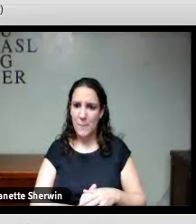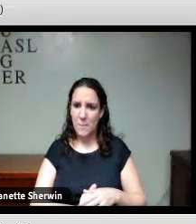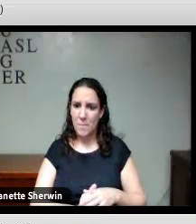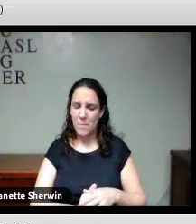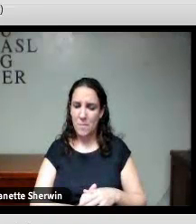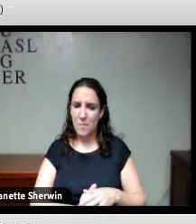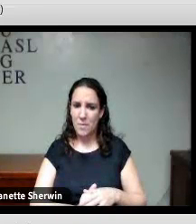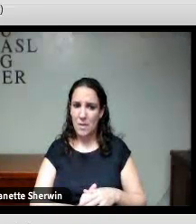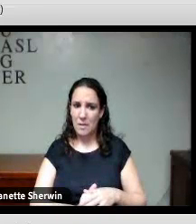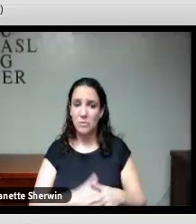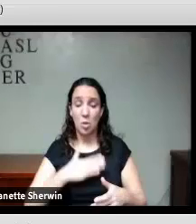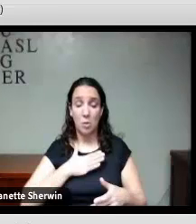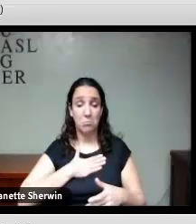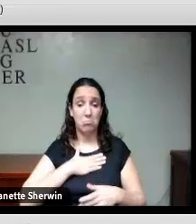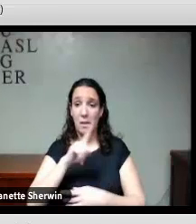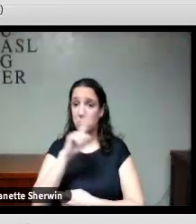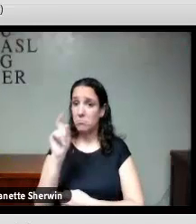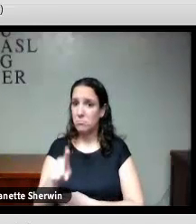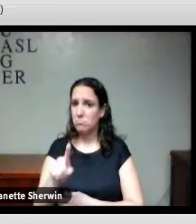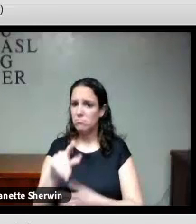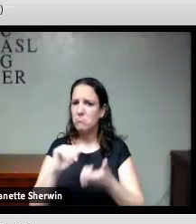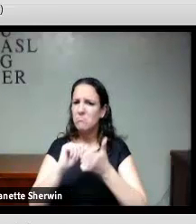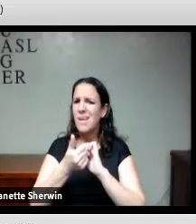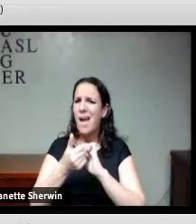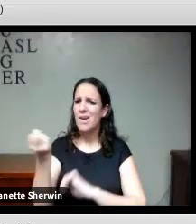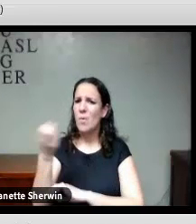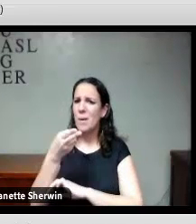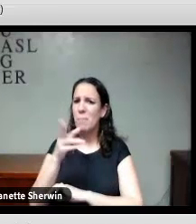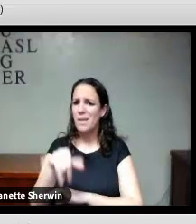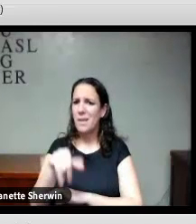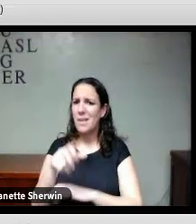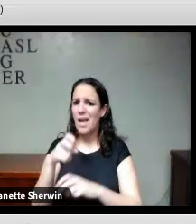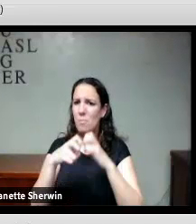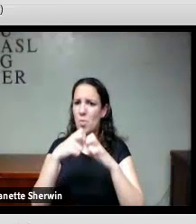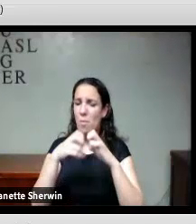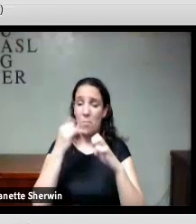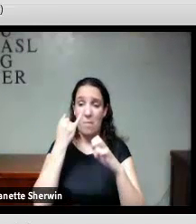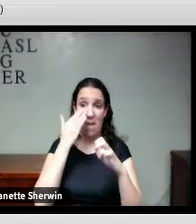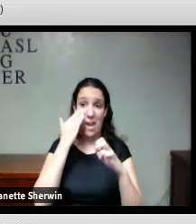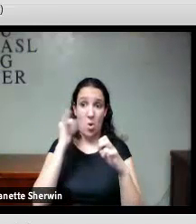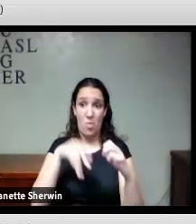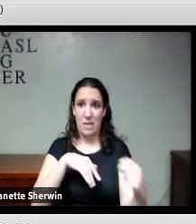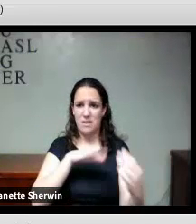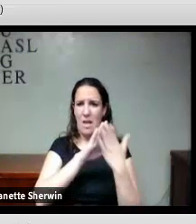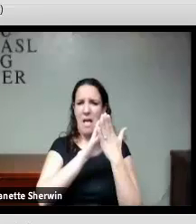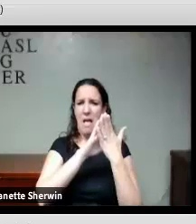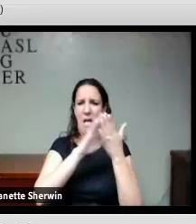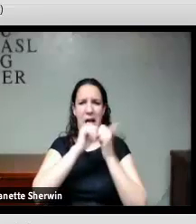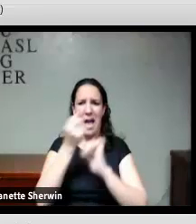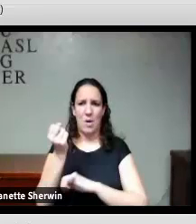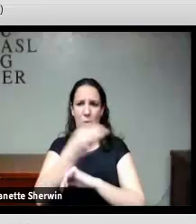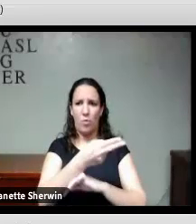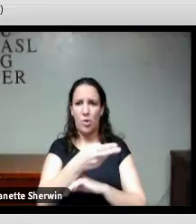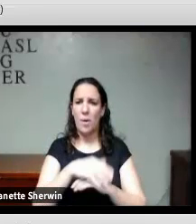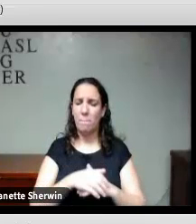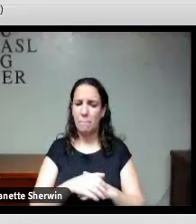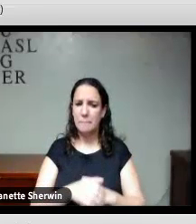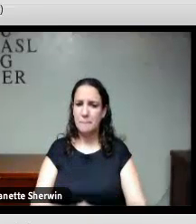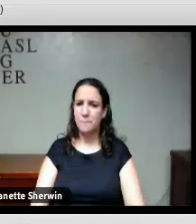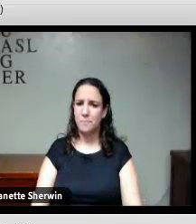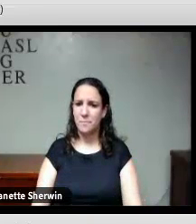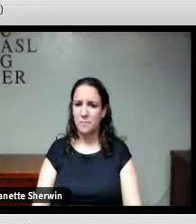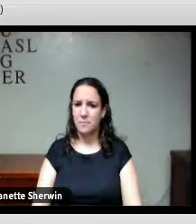So my question to you then becomes, how do I overcome that obstacle? If I know that's an obstacle for me, and that's one of the things that any of you that know me and have gone